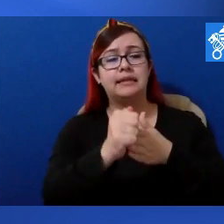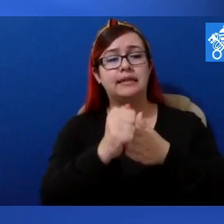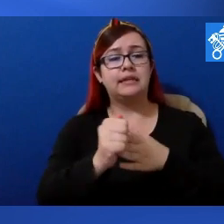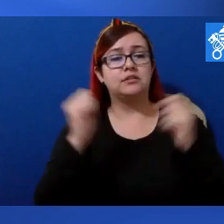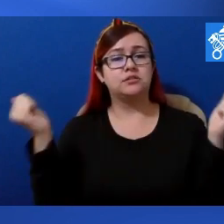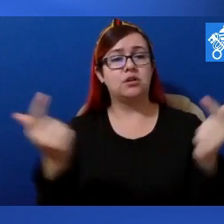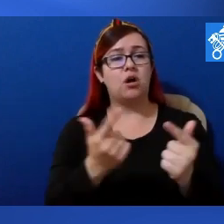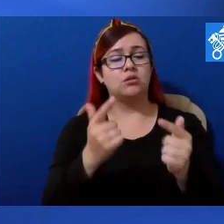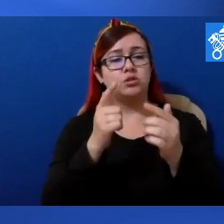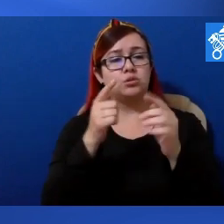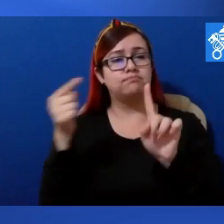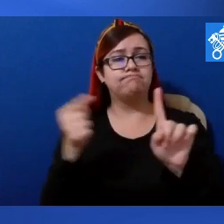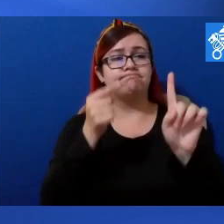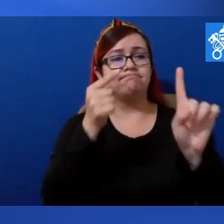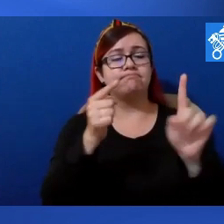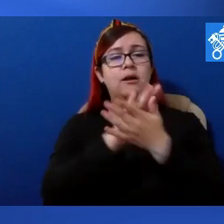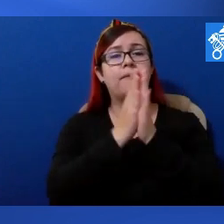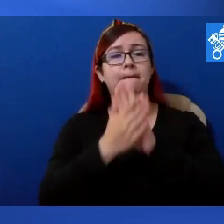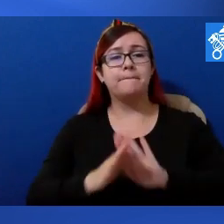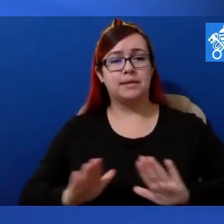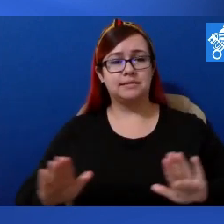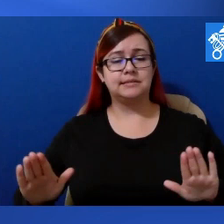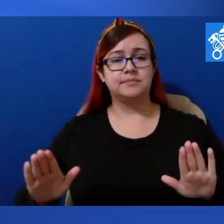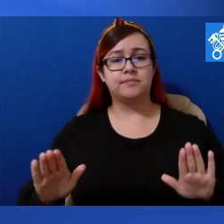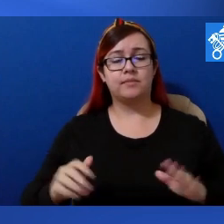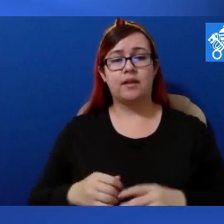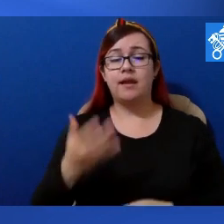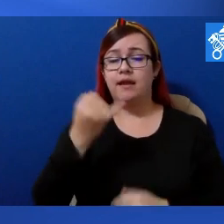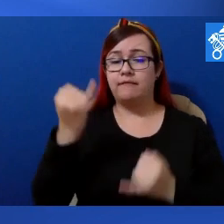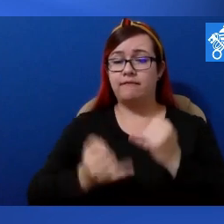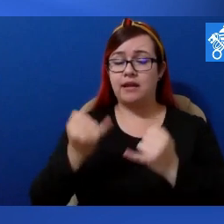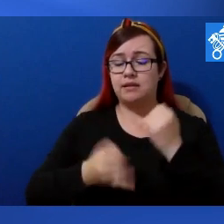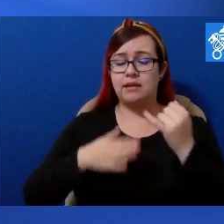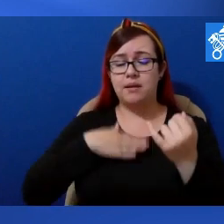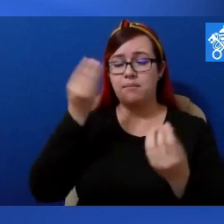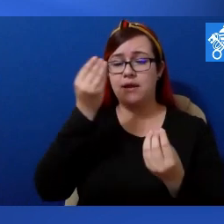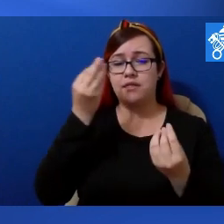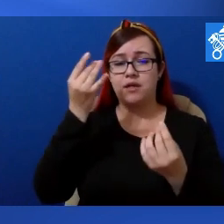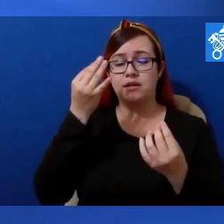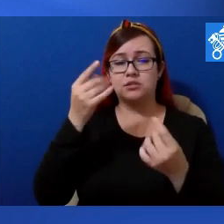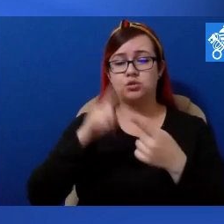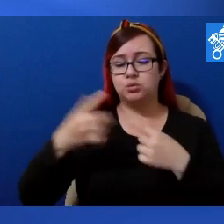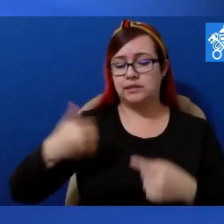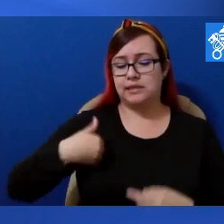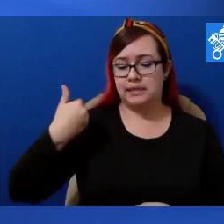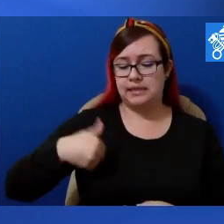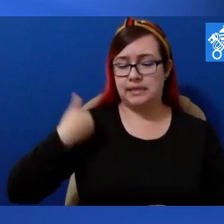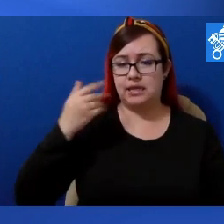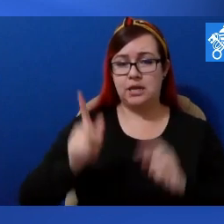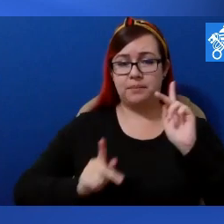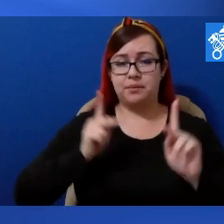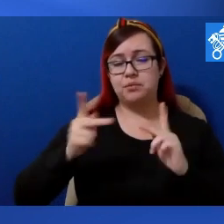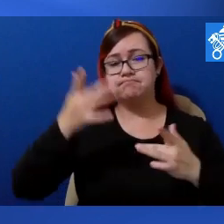Let us not forget to pray continuously, always, for the martyred people of